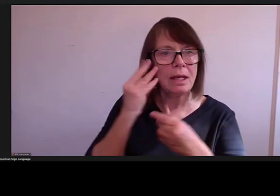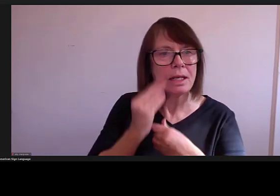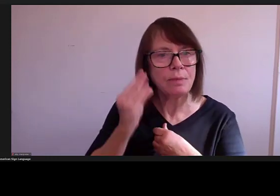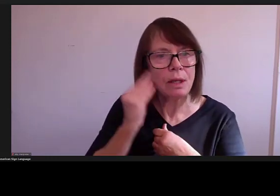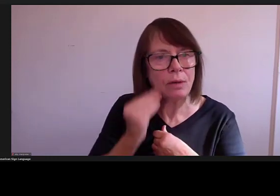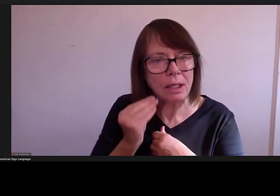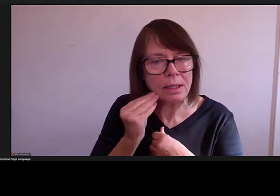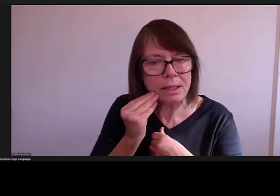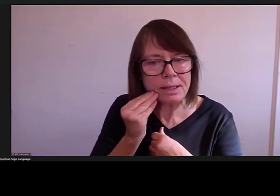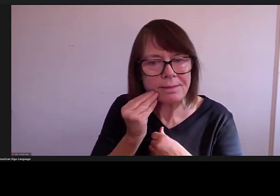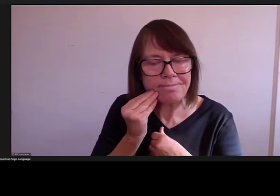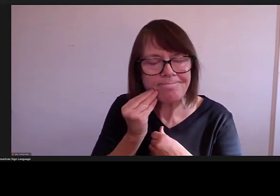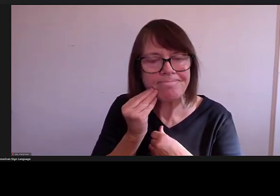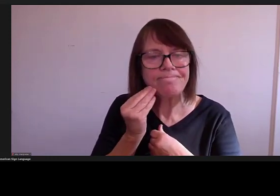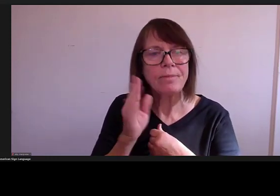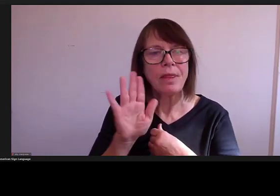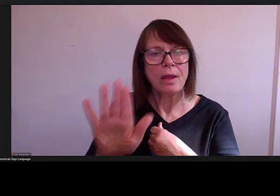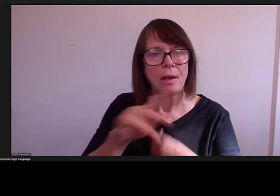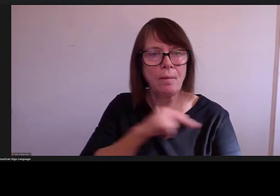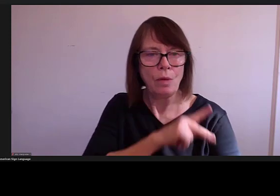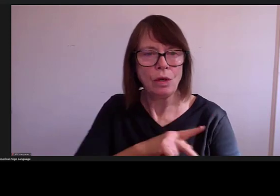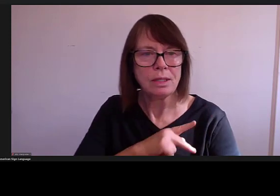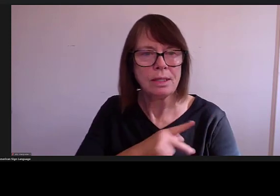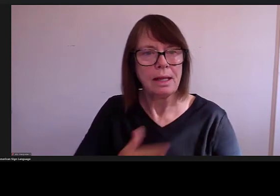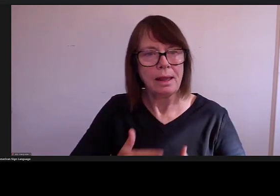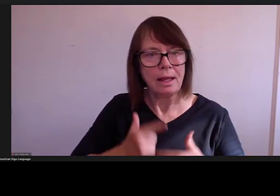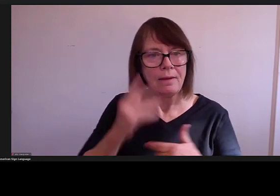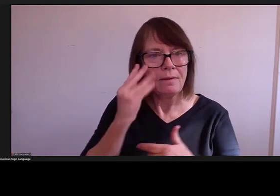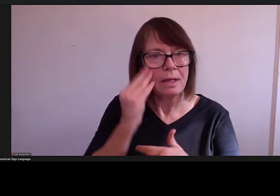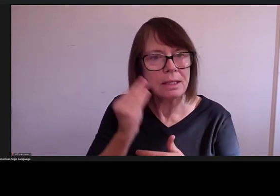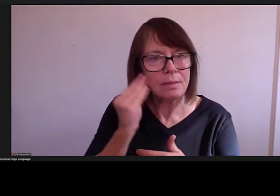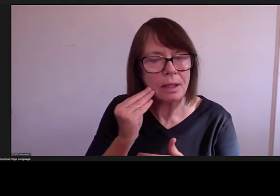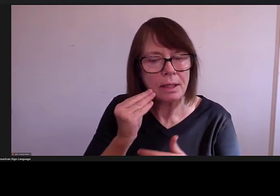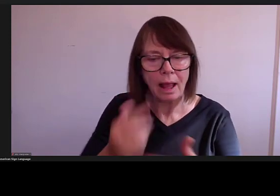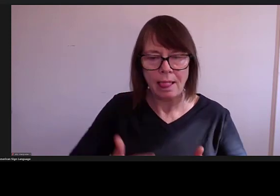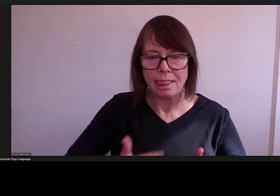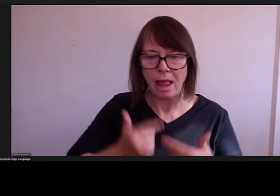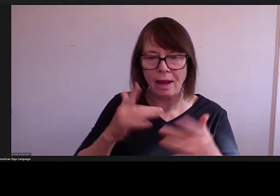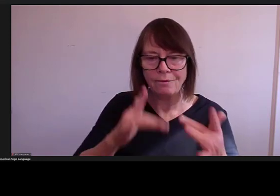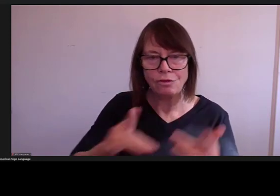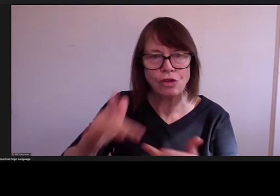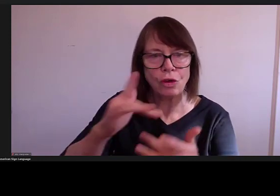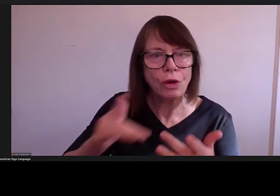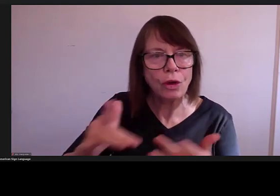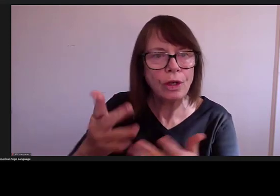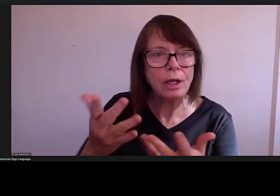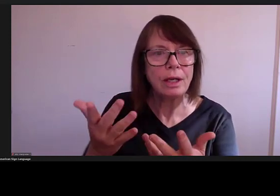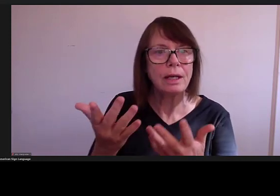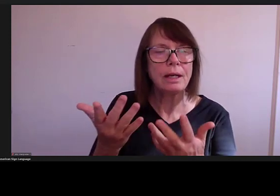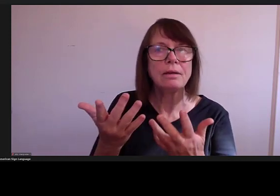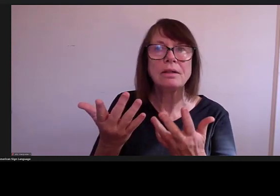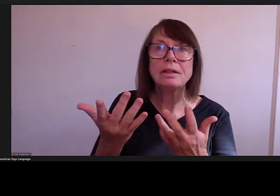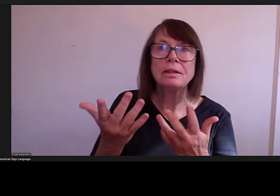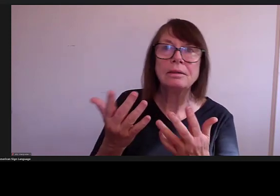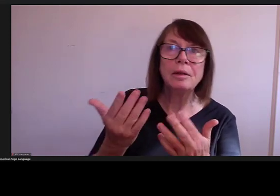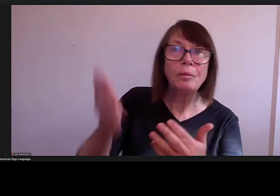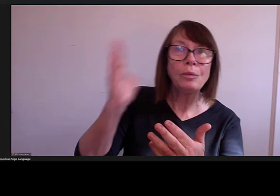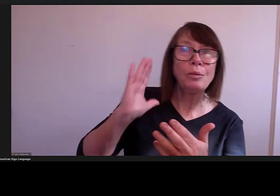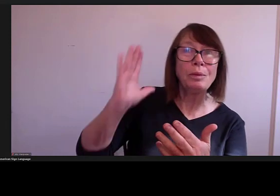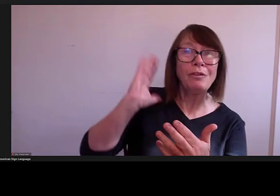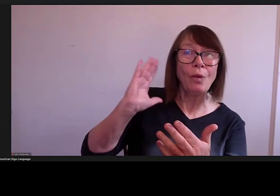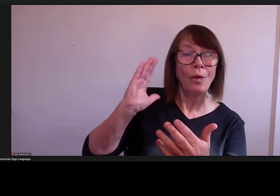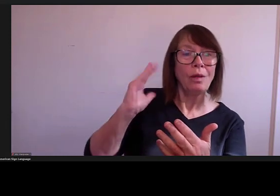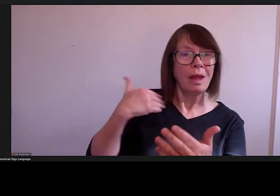system, their personal lived experience and life journey that they've experienced prior to coming in front of